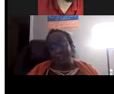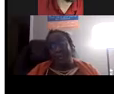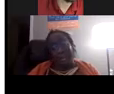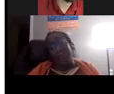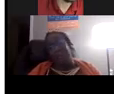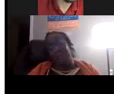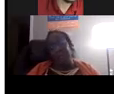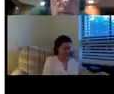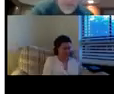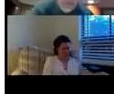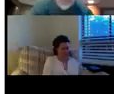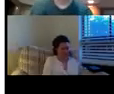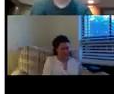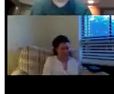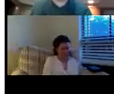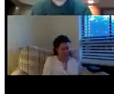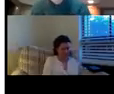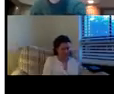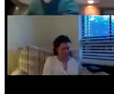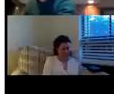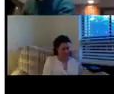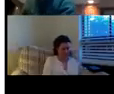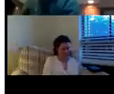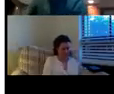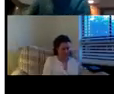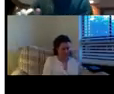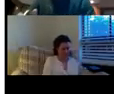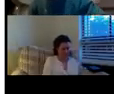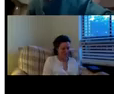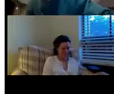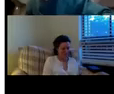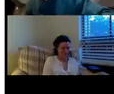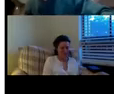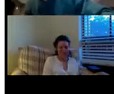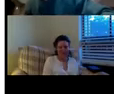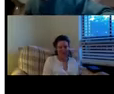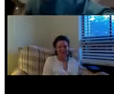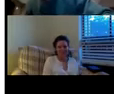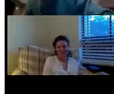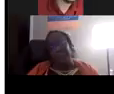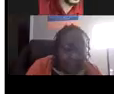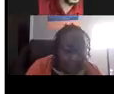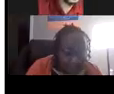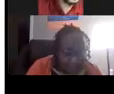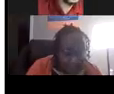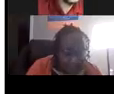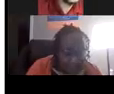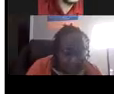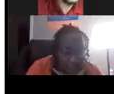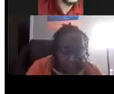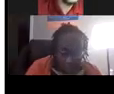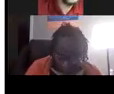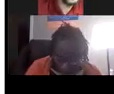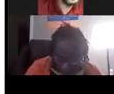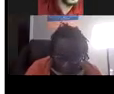and then work out our own liberation. All right. Yeah, go ahead. I think what's also